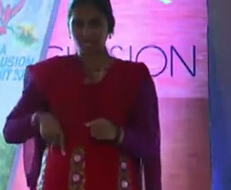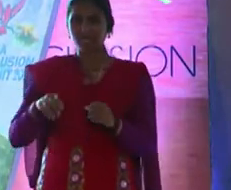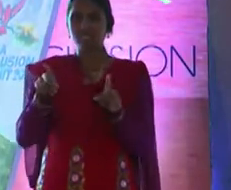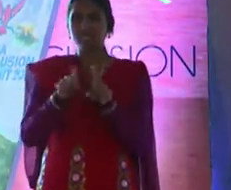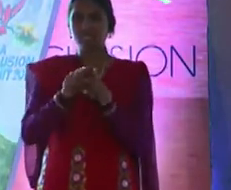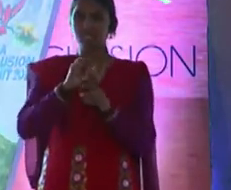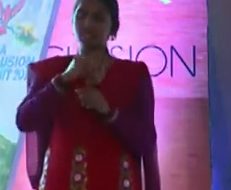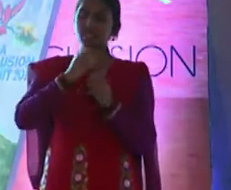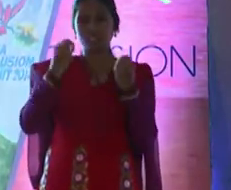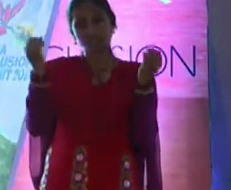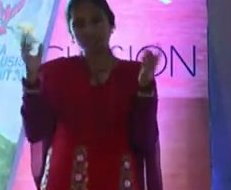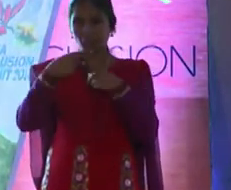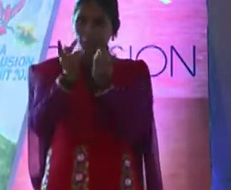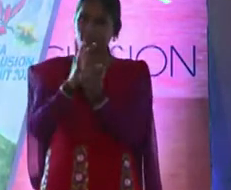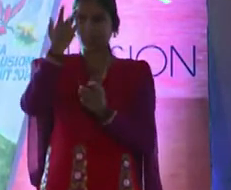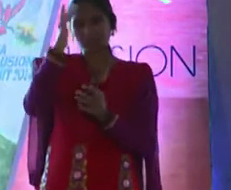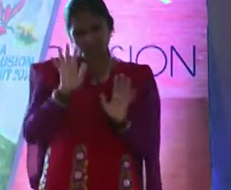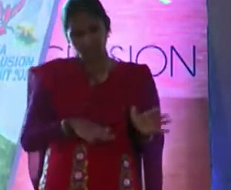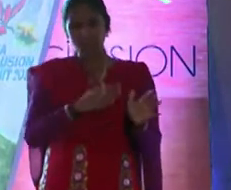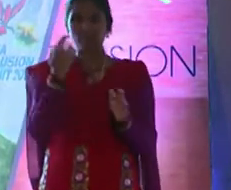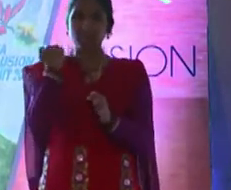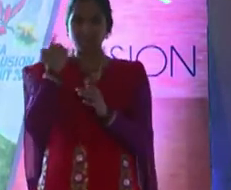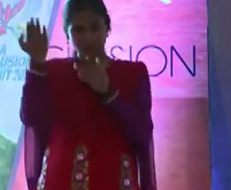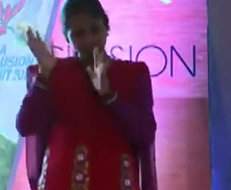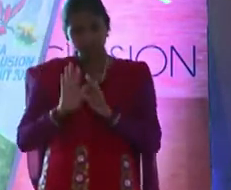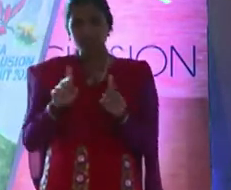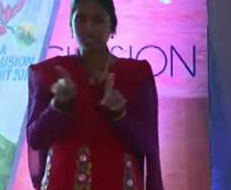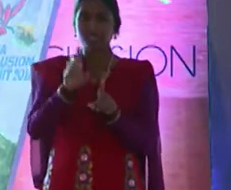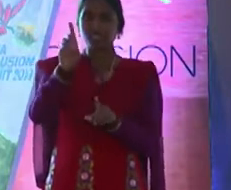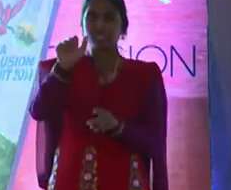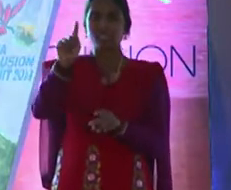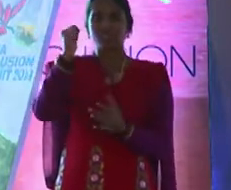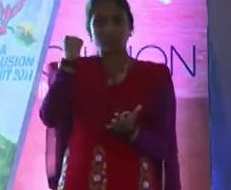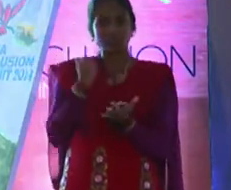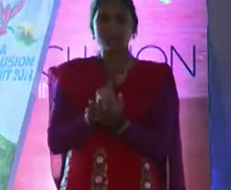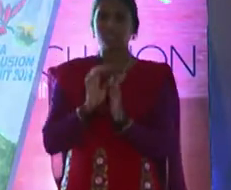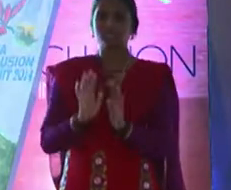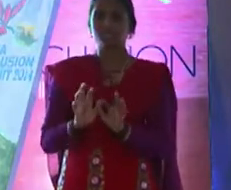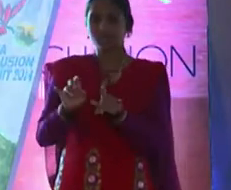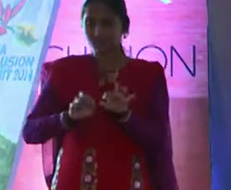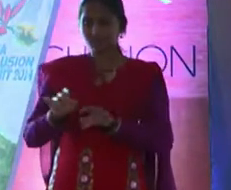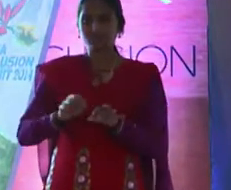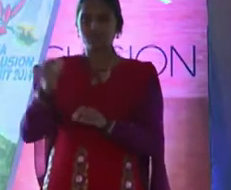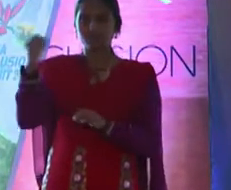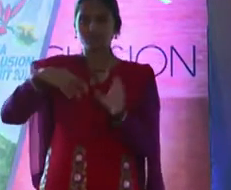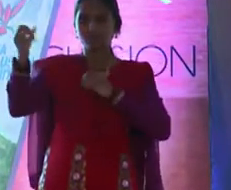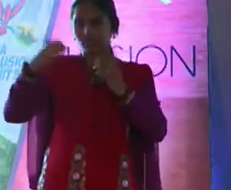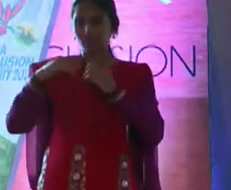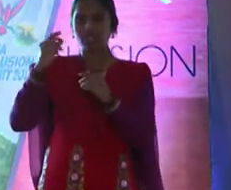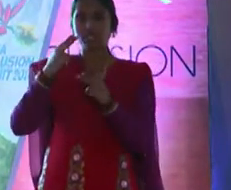some database, but quite a lot of that data is manual. Madhya Pradesh has a database